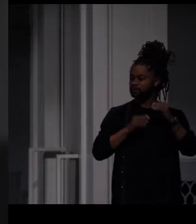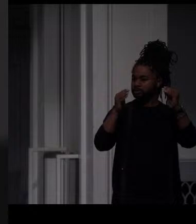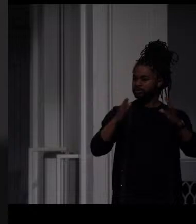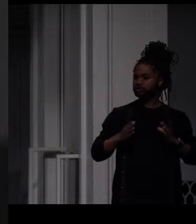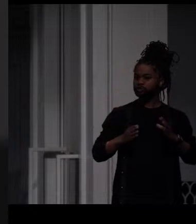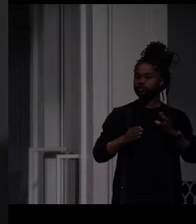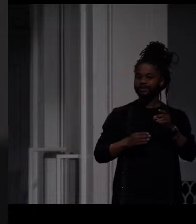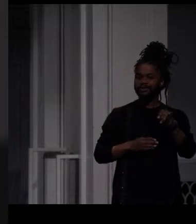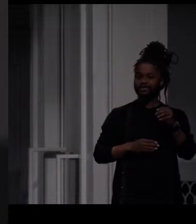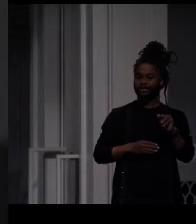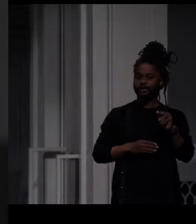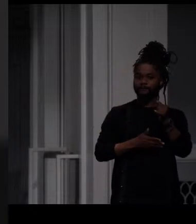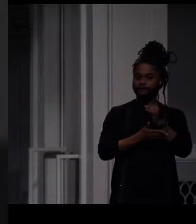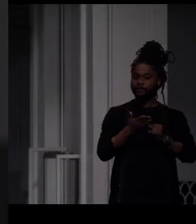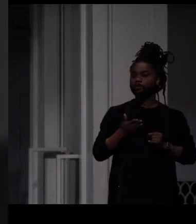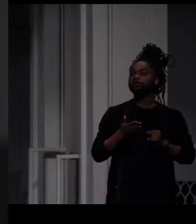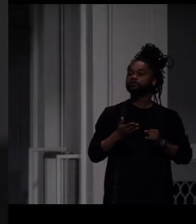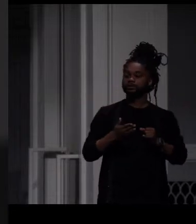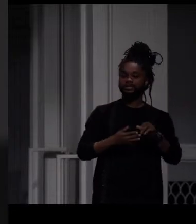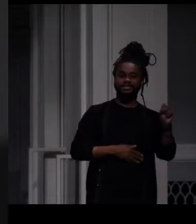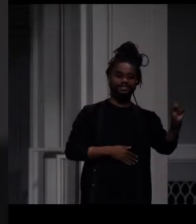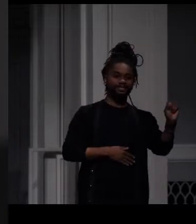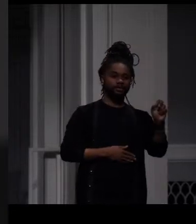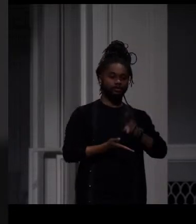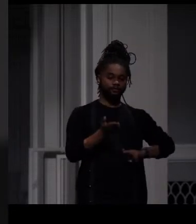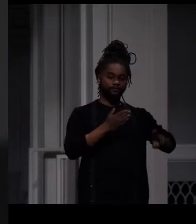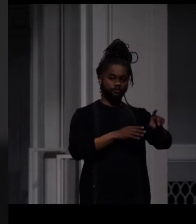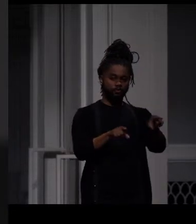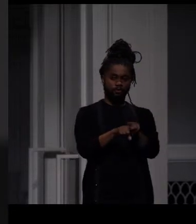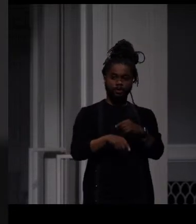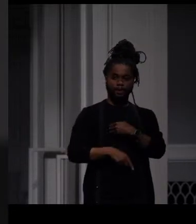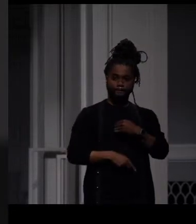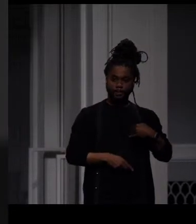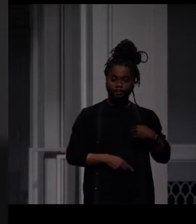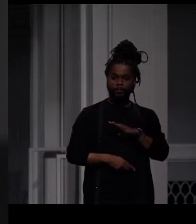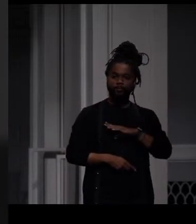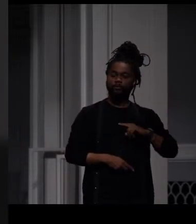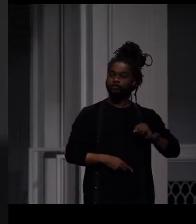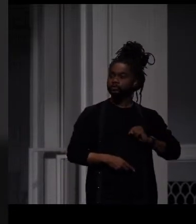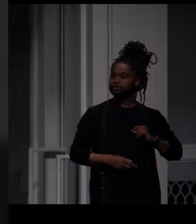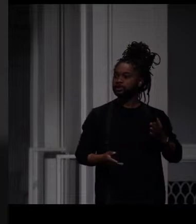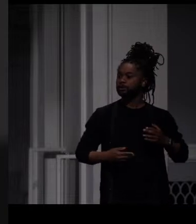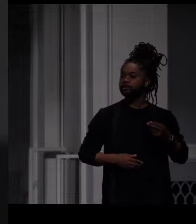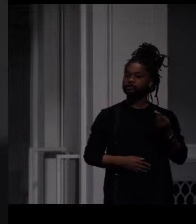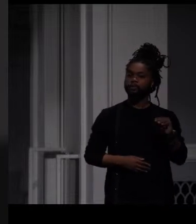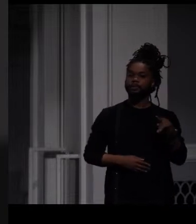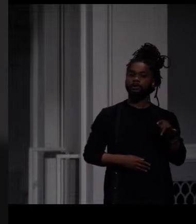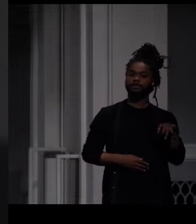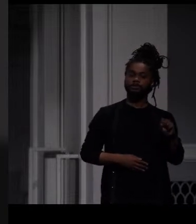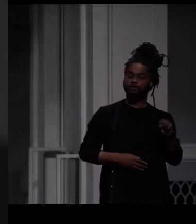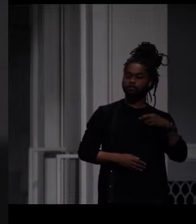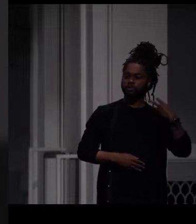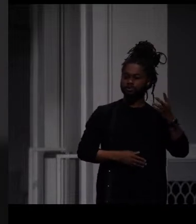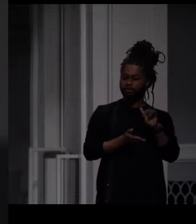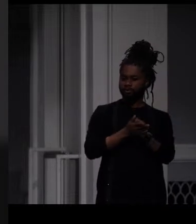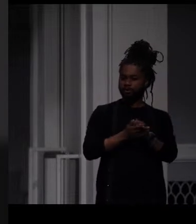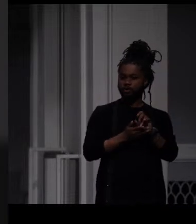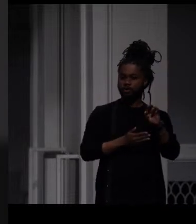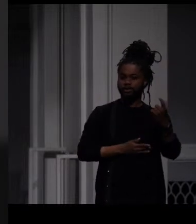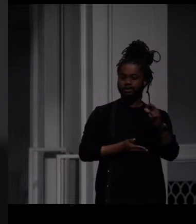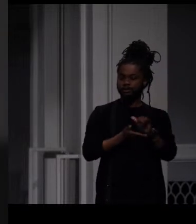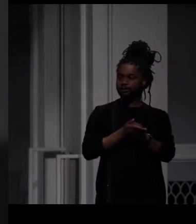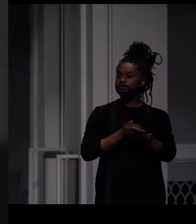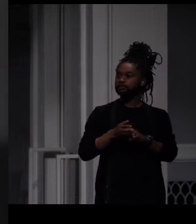Dean of Arts and Humanities at Seattle University. I'm also a member of the Board of Trustees at Humanities Washington, the organization sponsoring this